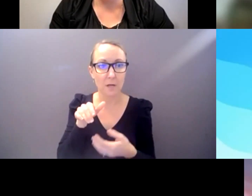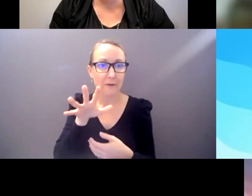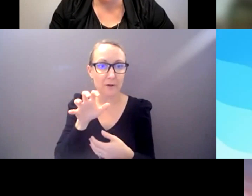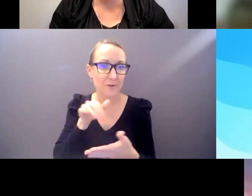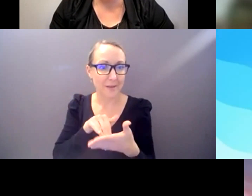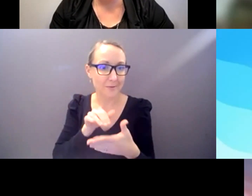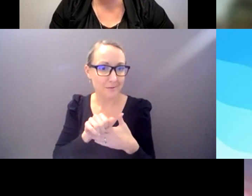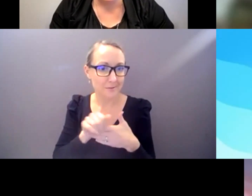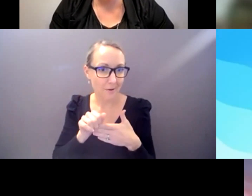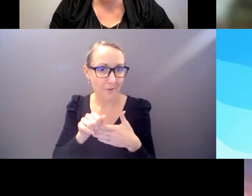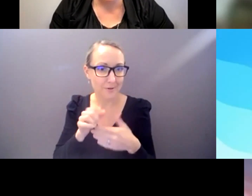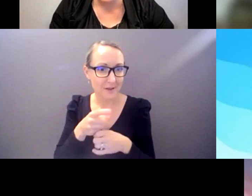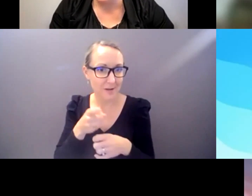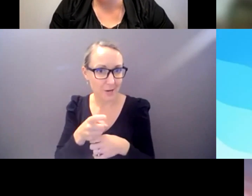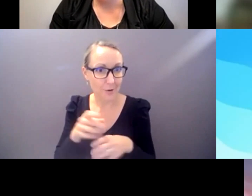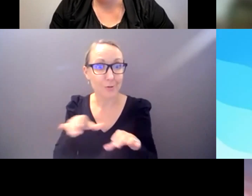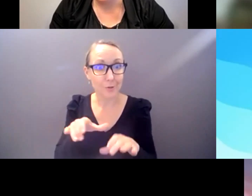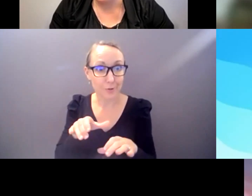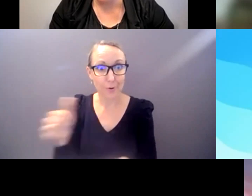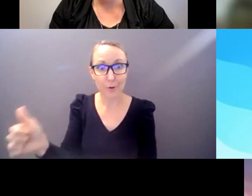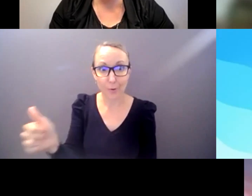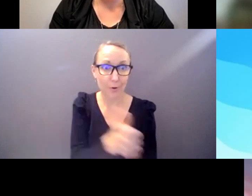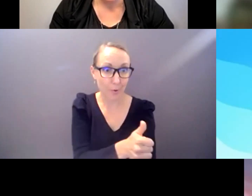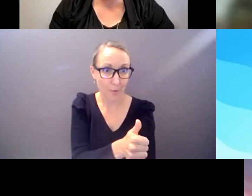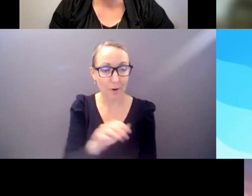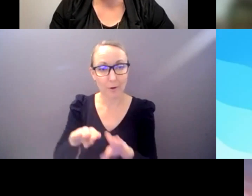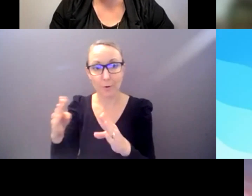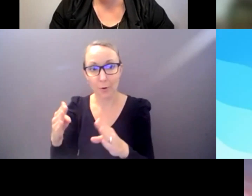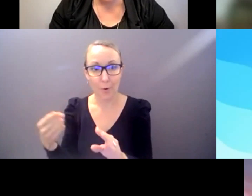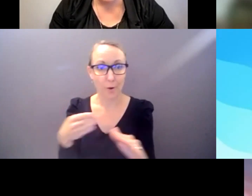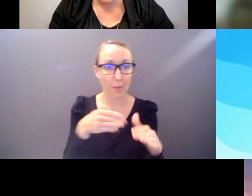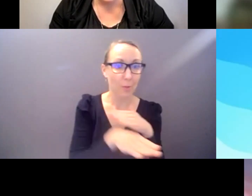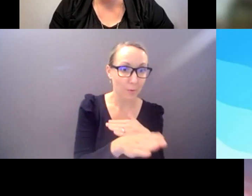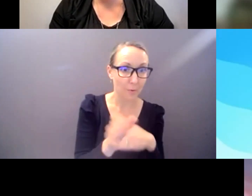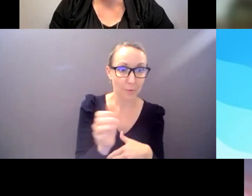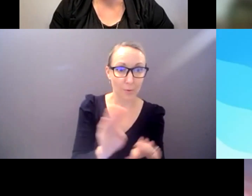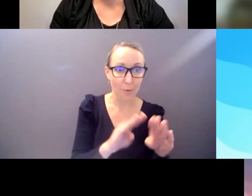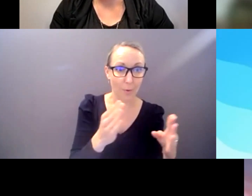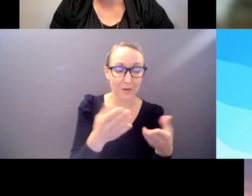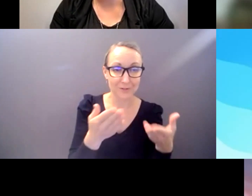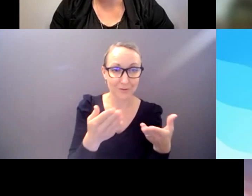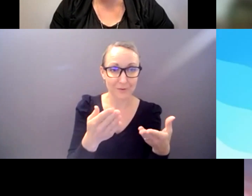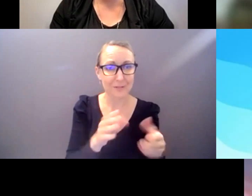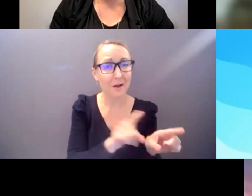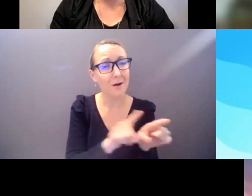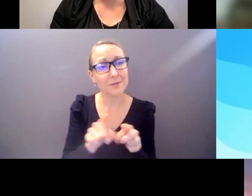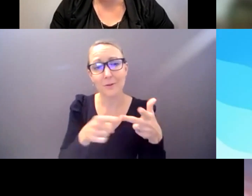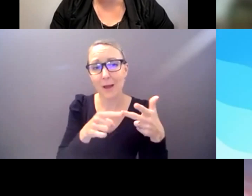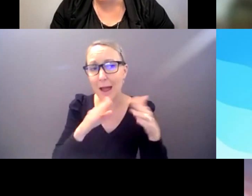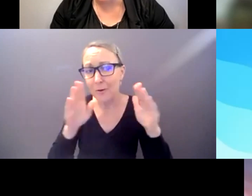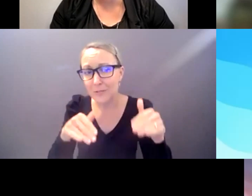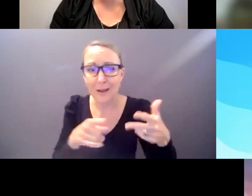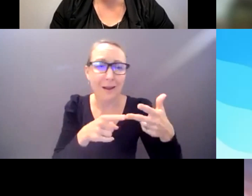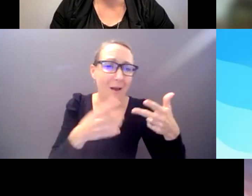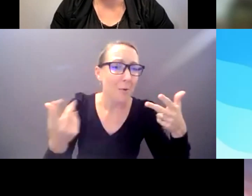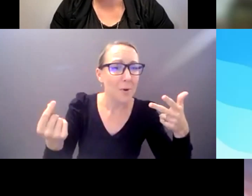door through door, service. Another one is housing. We have to do something about housing. Where are all these people going